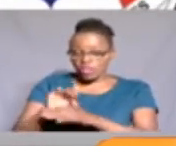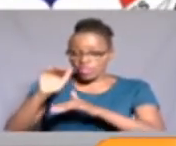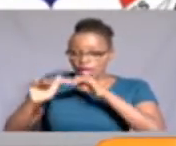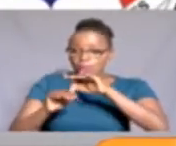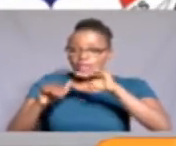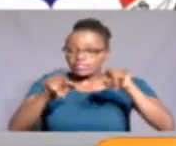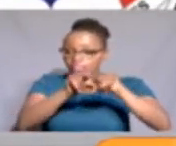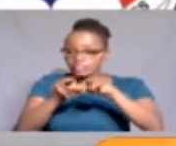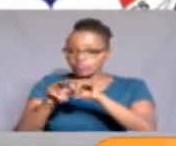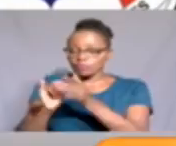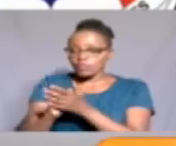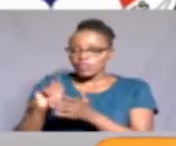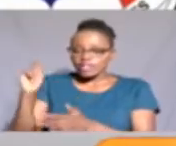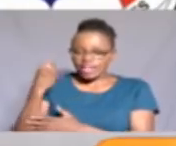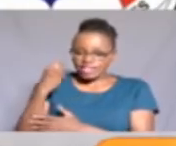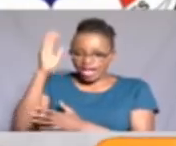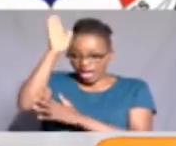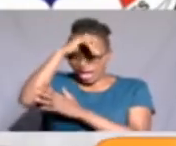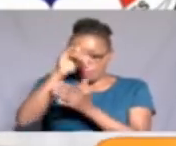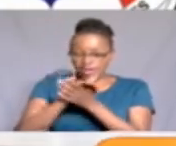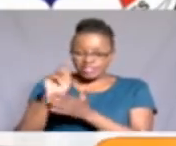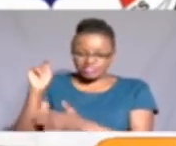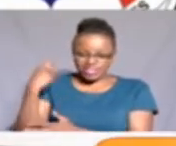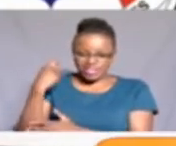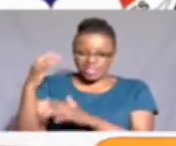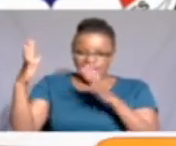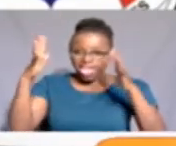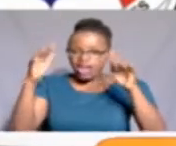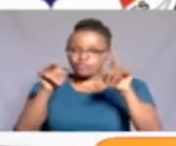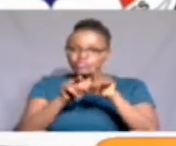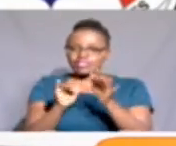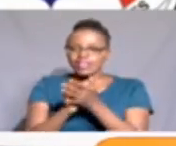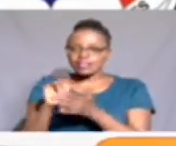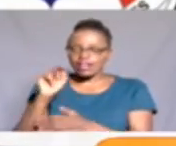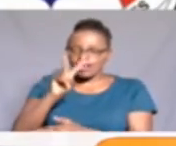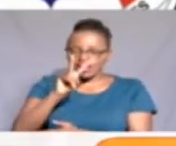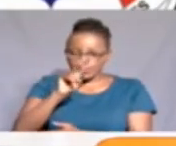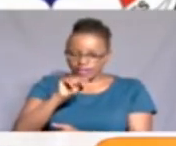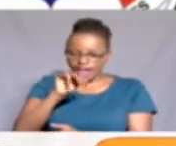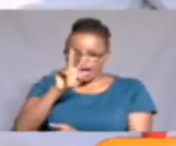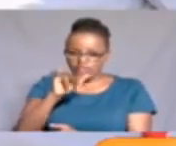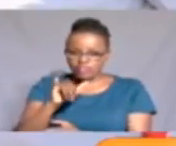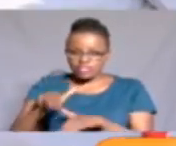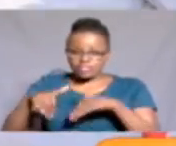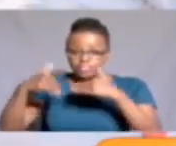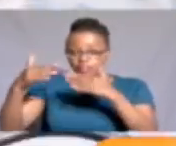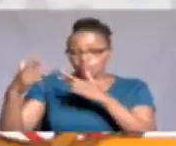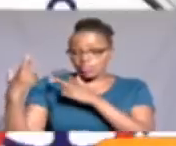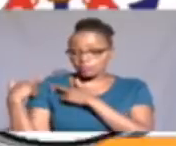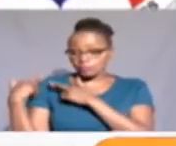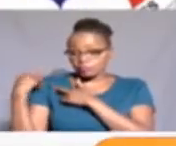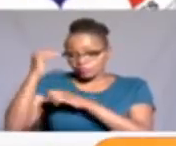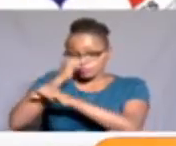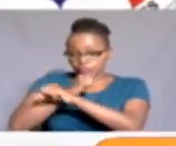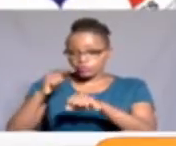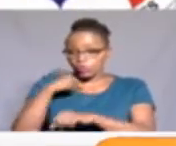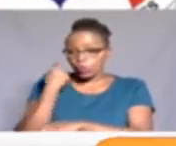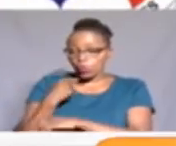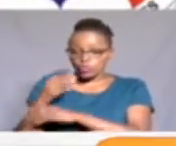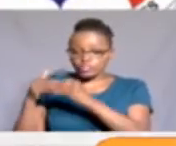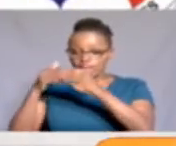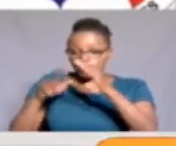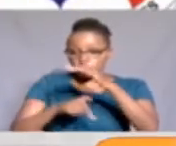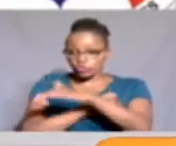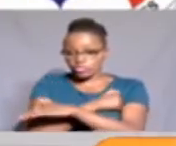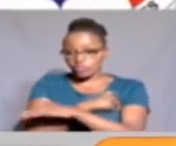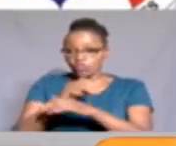as commanders of Kenya Army, Kenya Air Force and the Kenya Navy. The Act also gives the President, who is the Commander-in-Chief of Defence Forces, powers